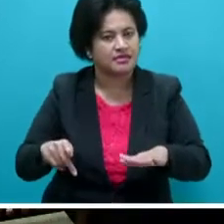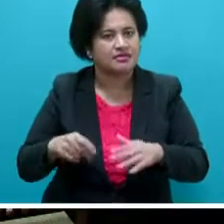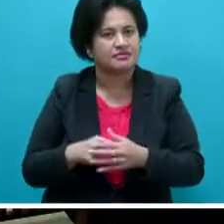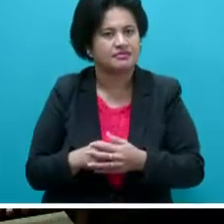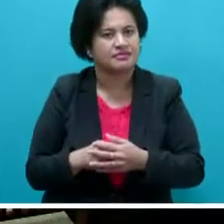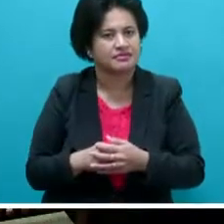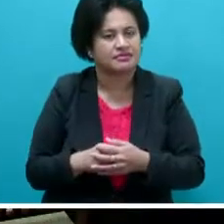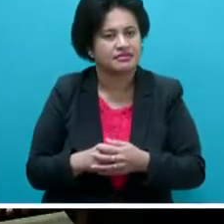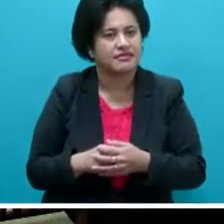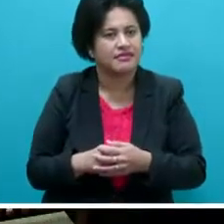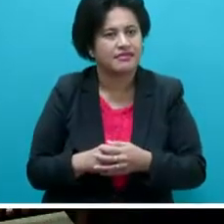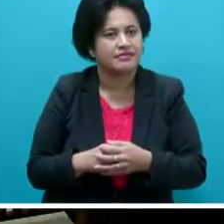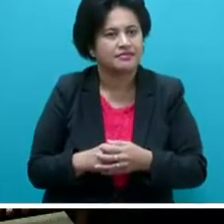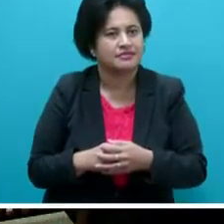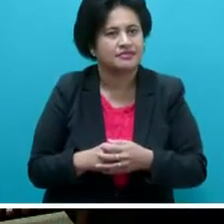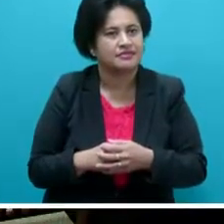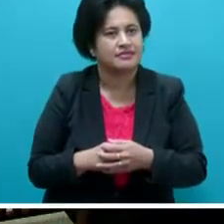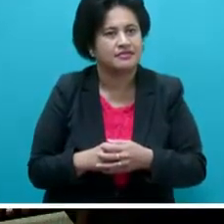Order.